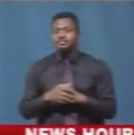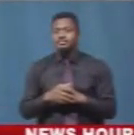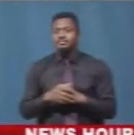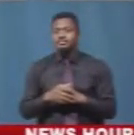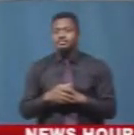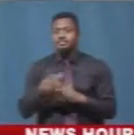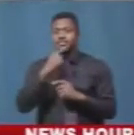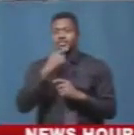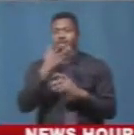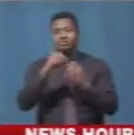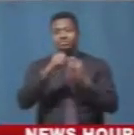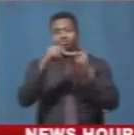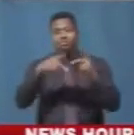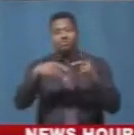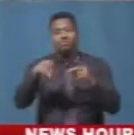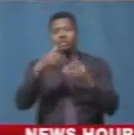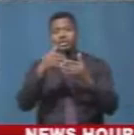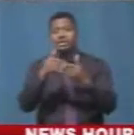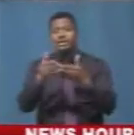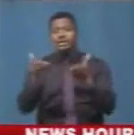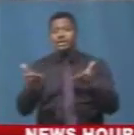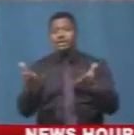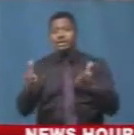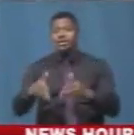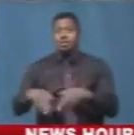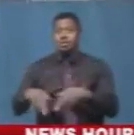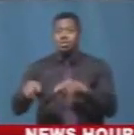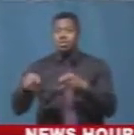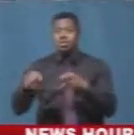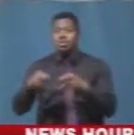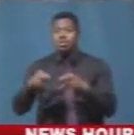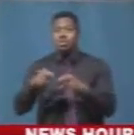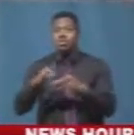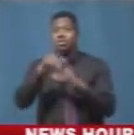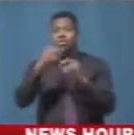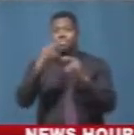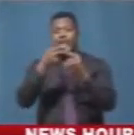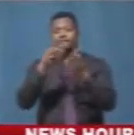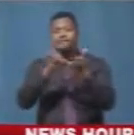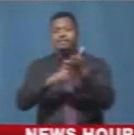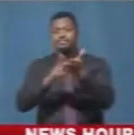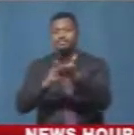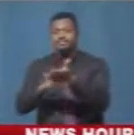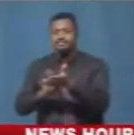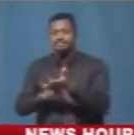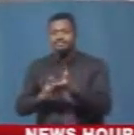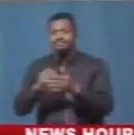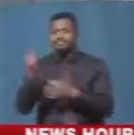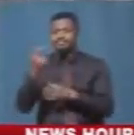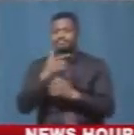1 year. Your shops in Arsenal. Your church will be ending.